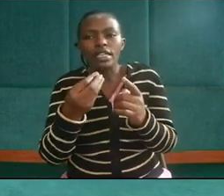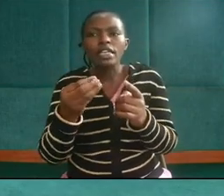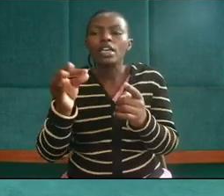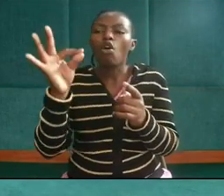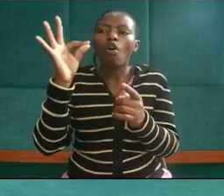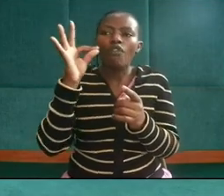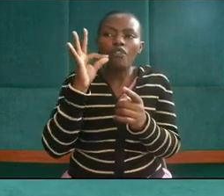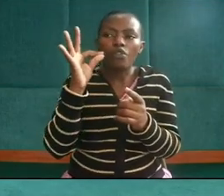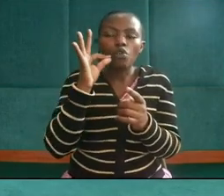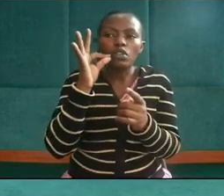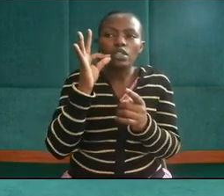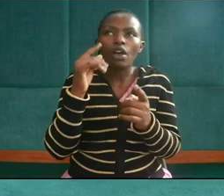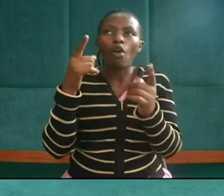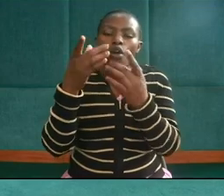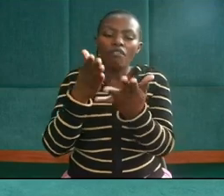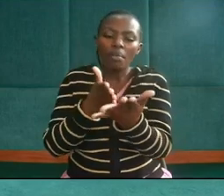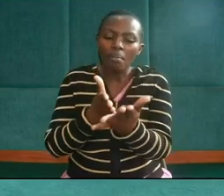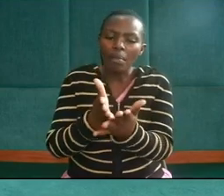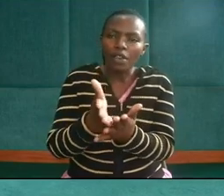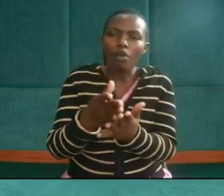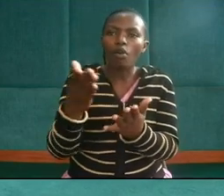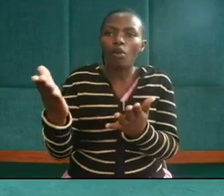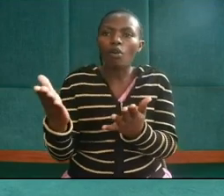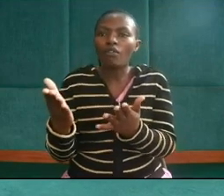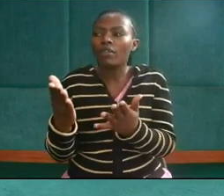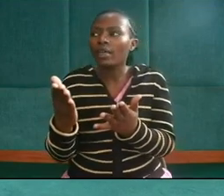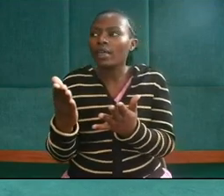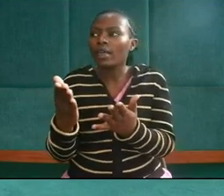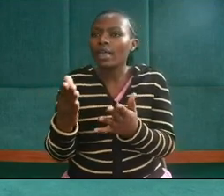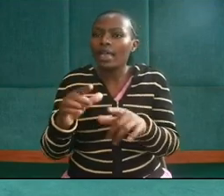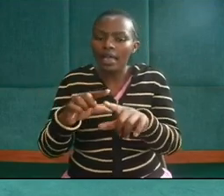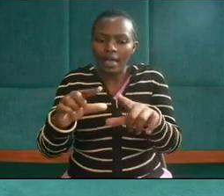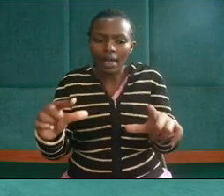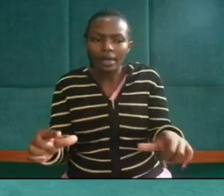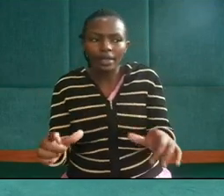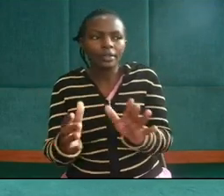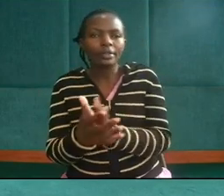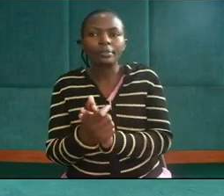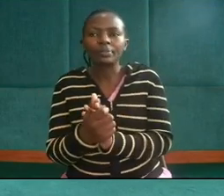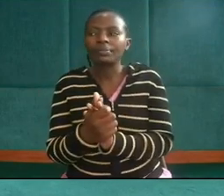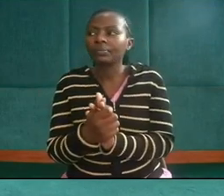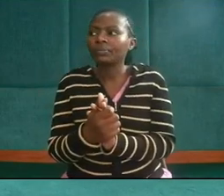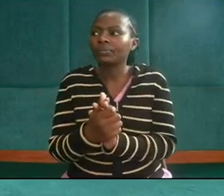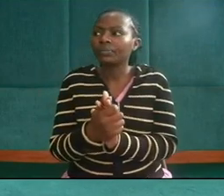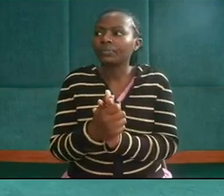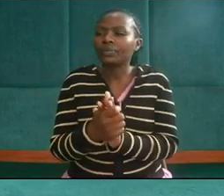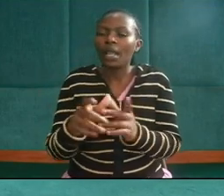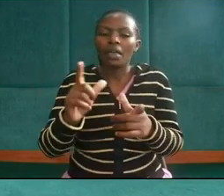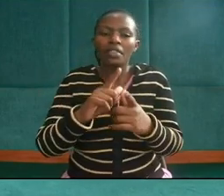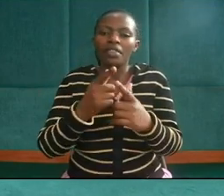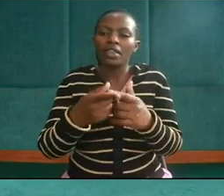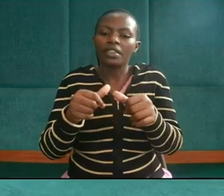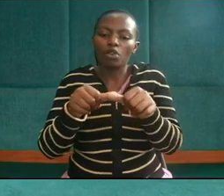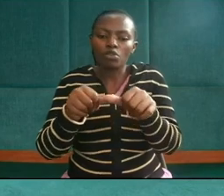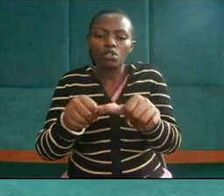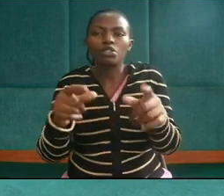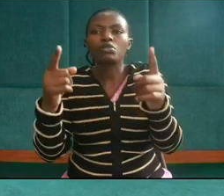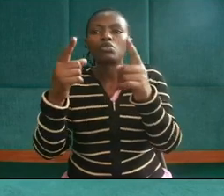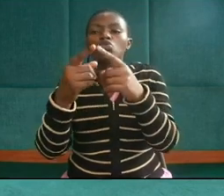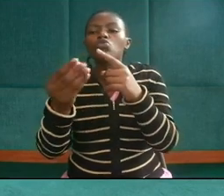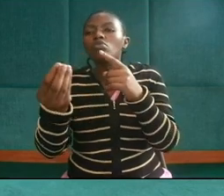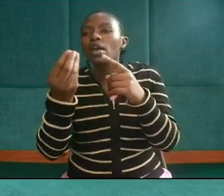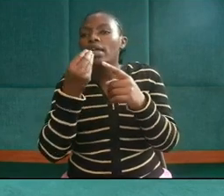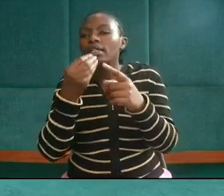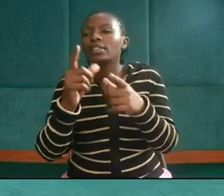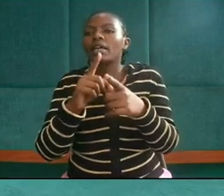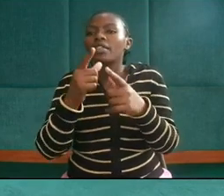Not to eat a certain fruit. But what did they do? They ate that fruit. And God